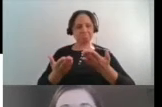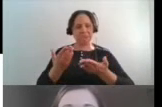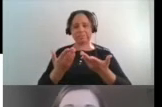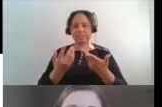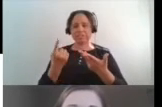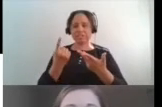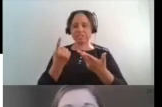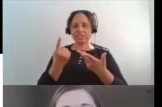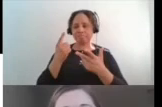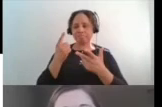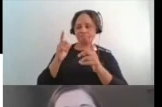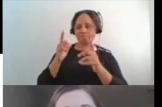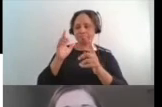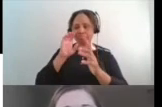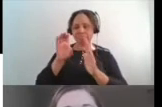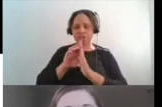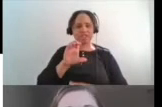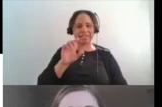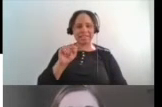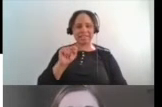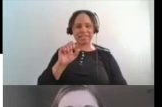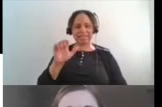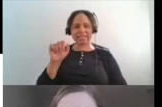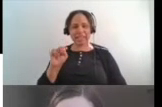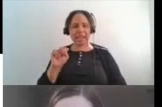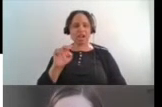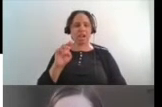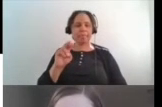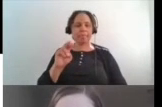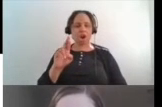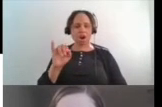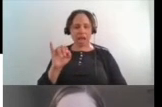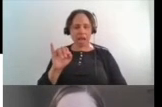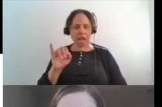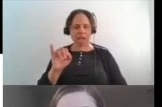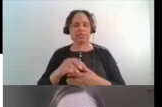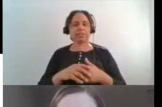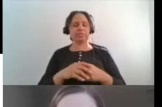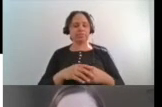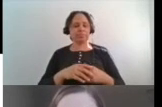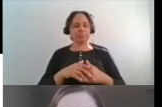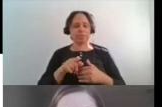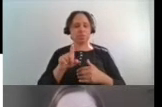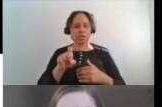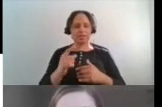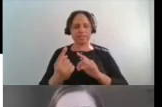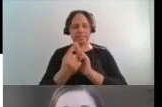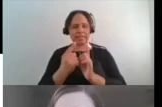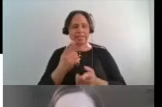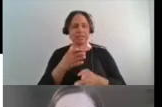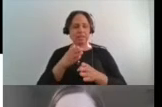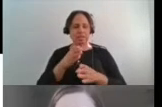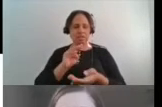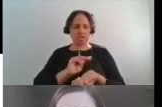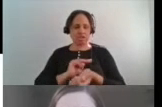to do, a CT scan or an MRI. Like I said, you see a cardiologist for clearance, make sure your heart